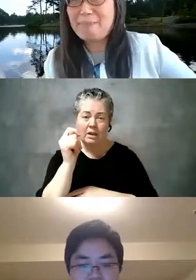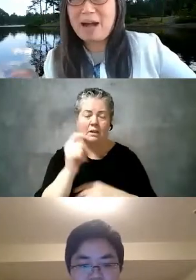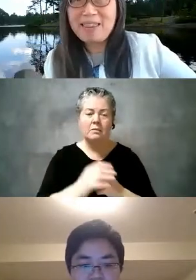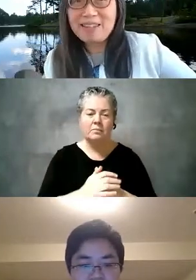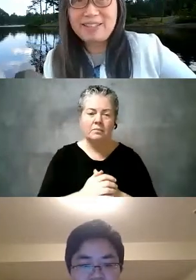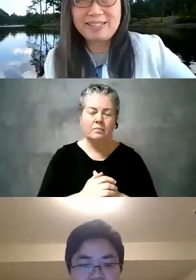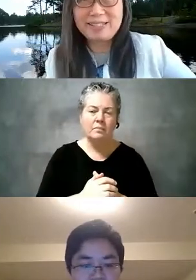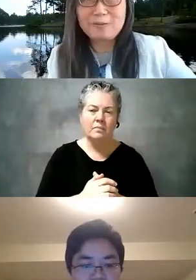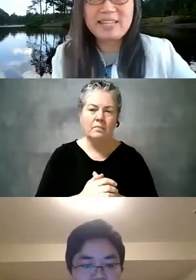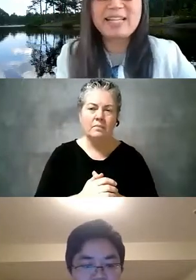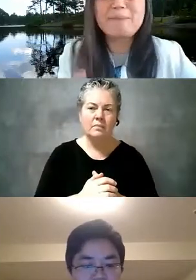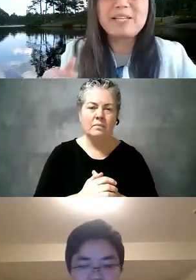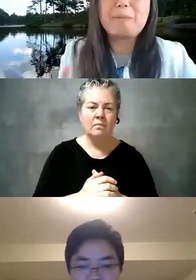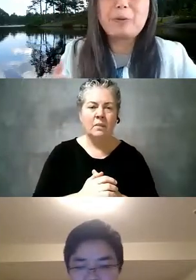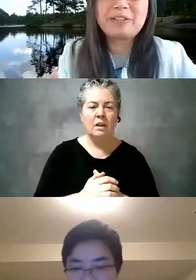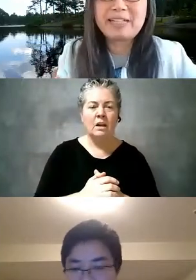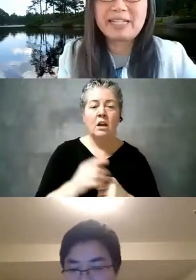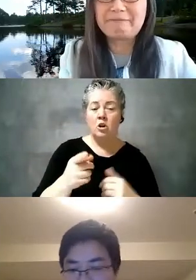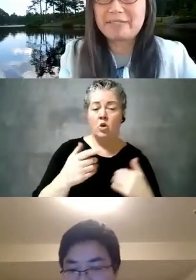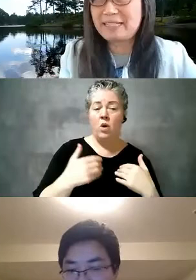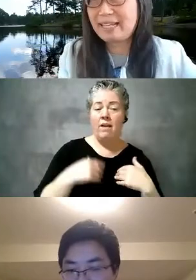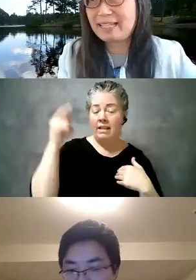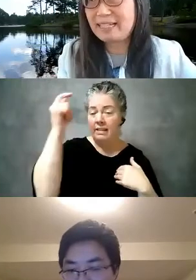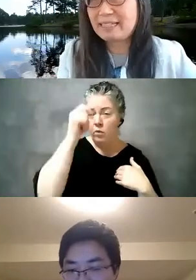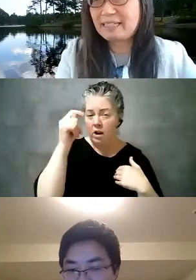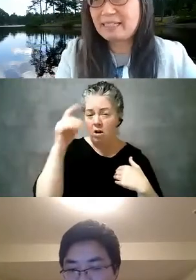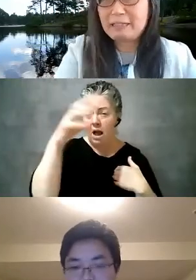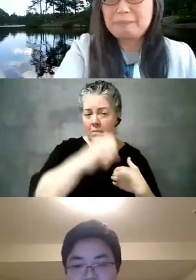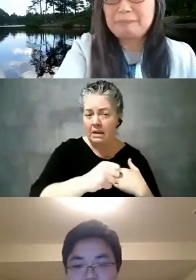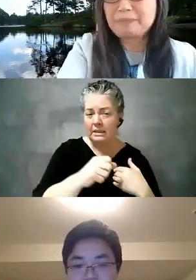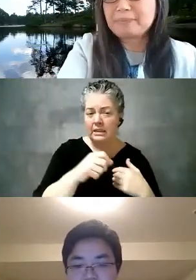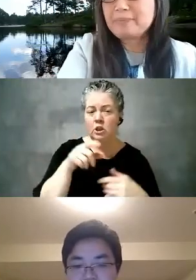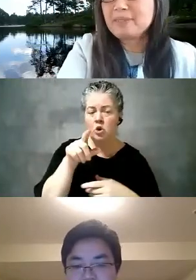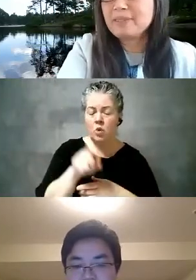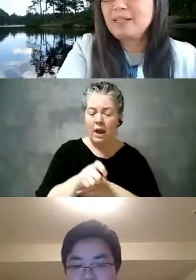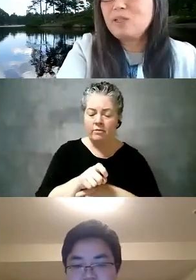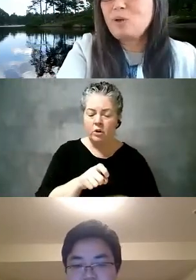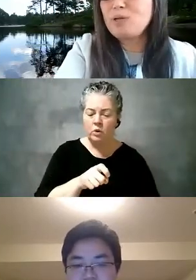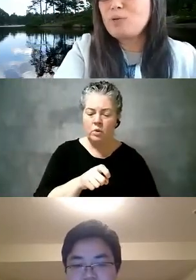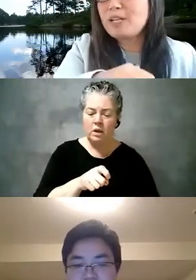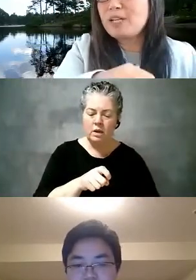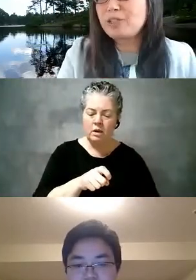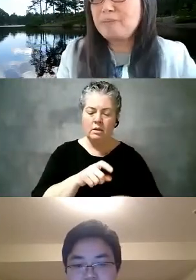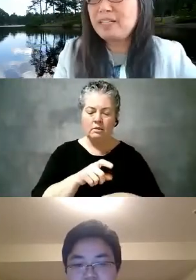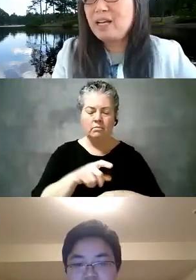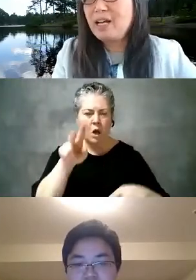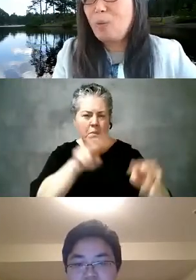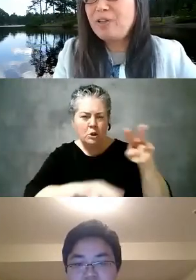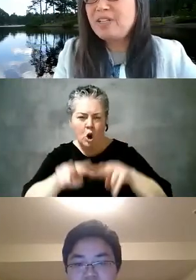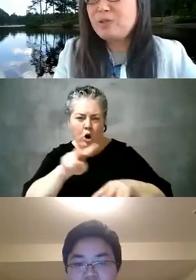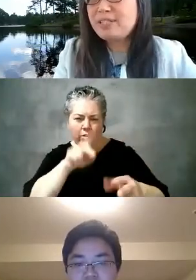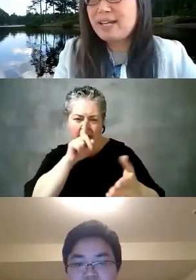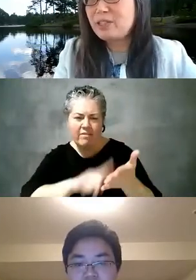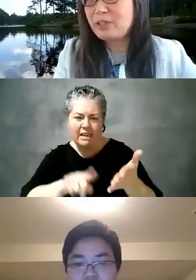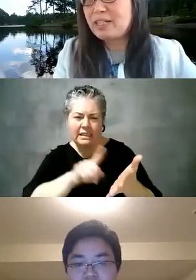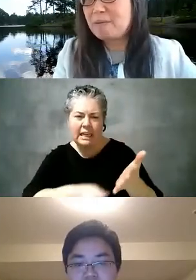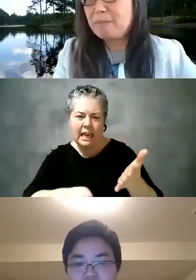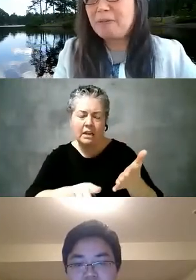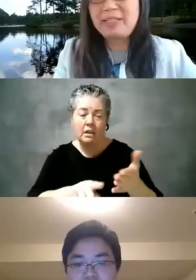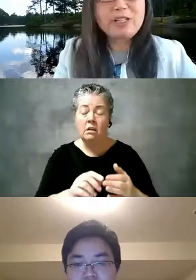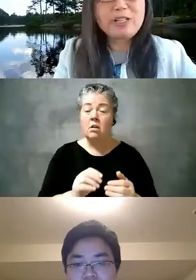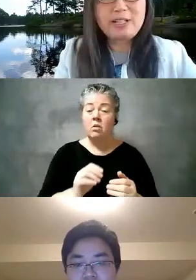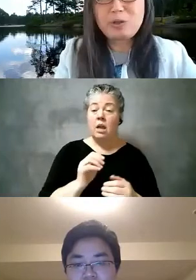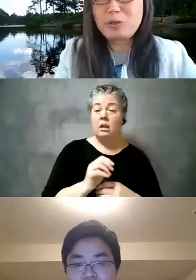theoretical hypothesis, right, that can be empirically investigated. So one question could be, would a new science